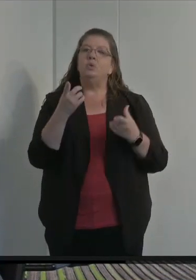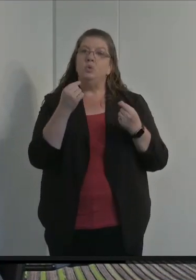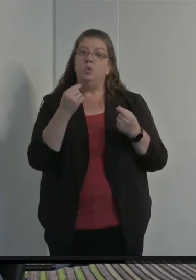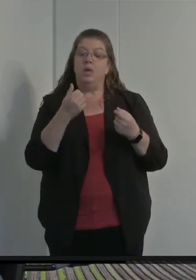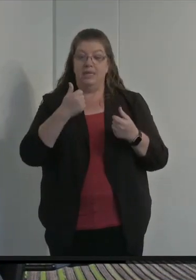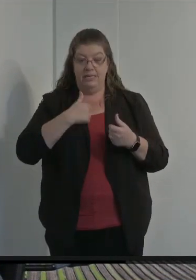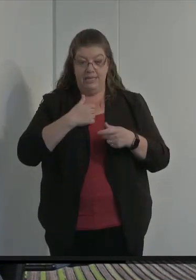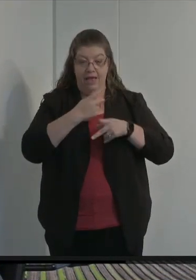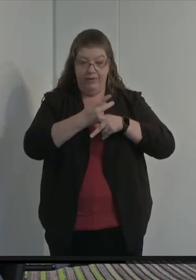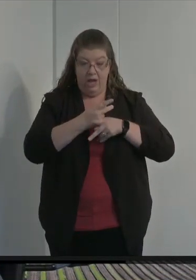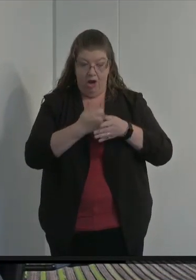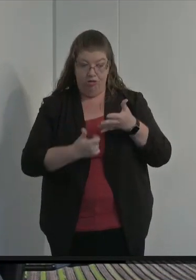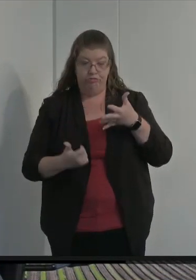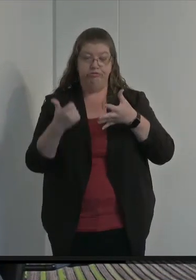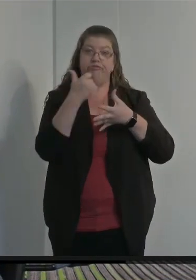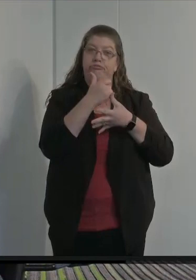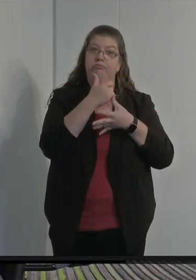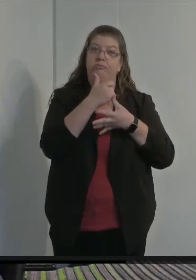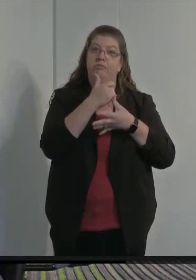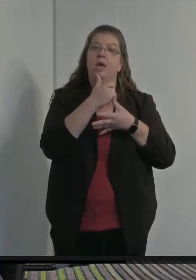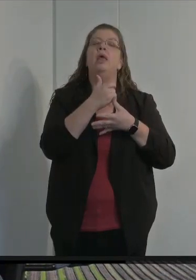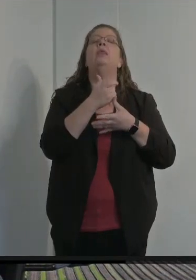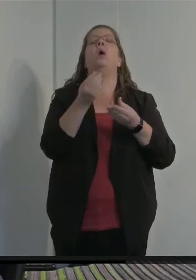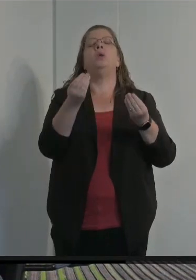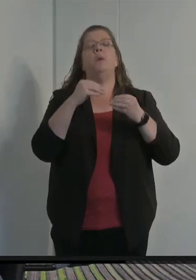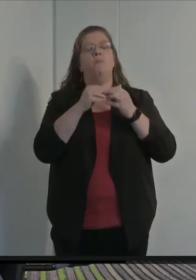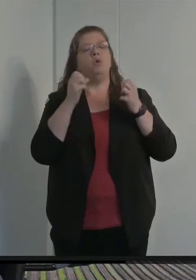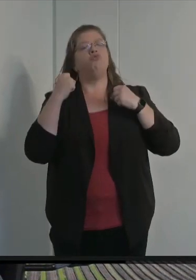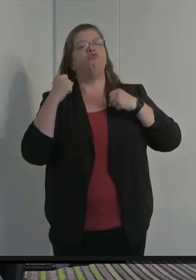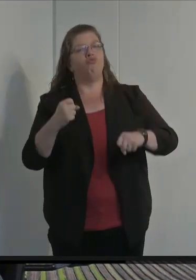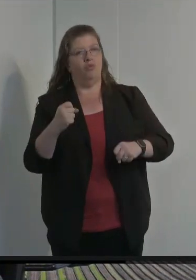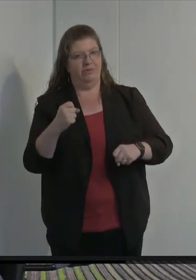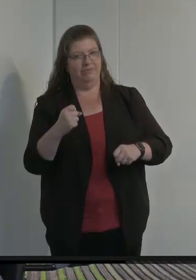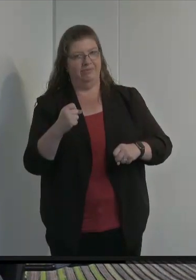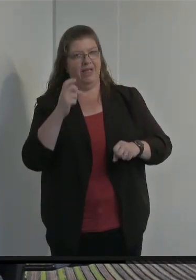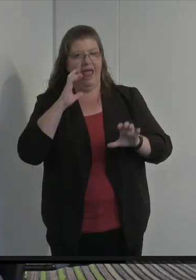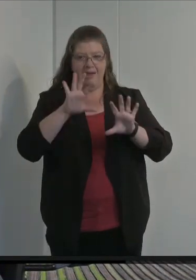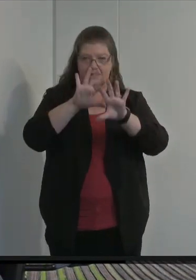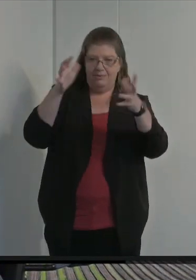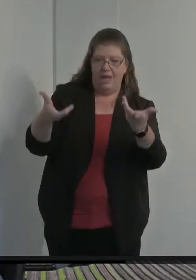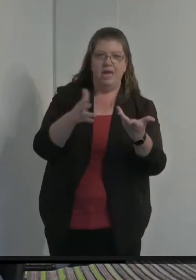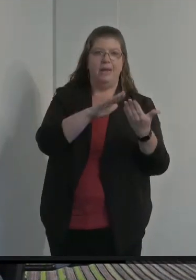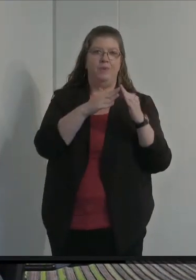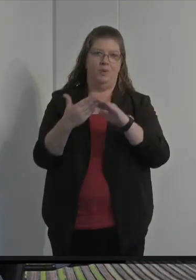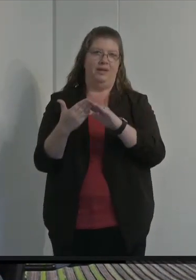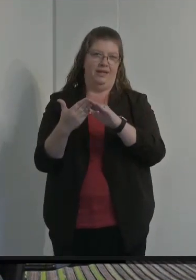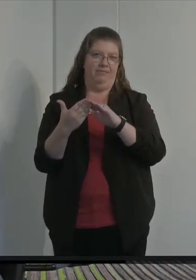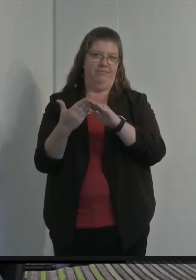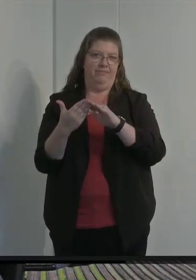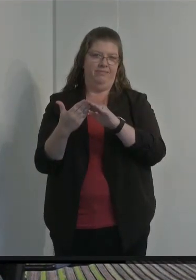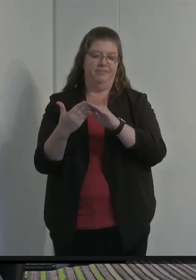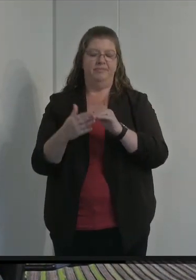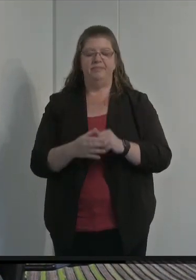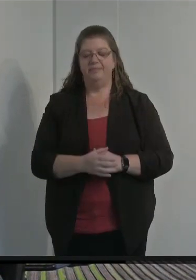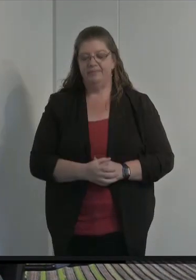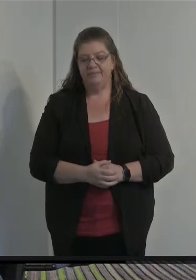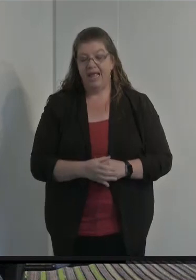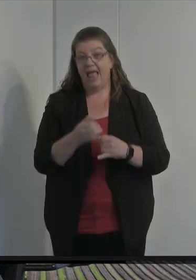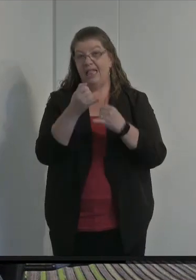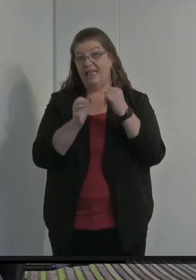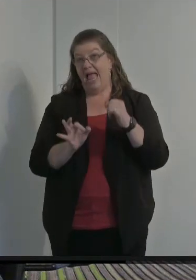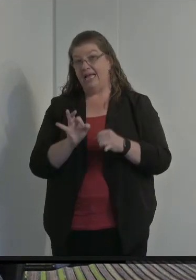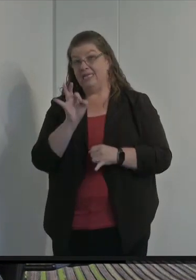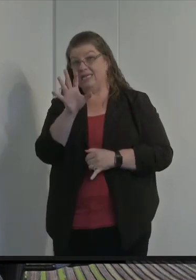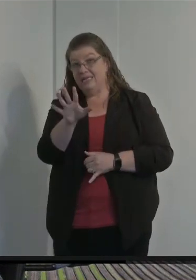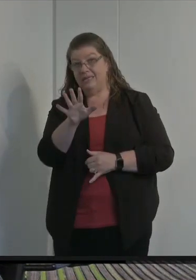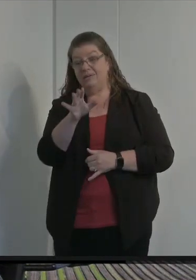self-care right now, we will gain even greater strength as an entire community. And lastly, be sure